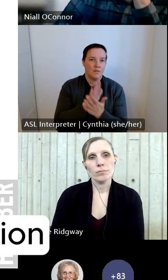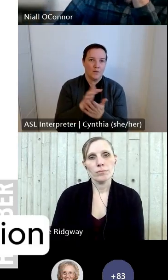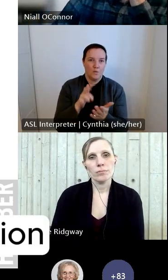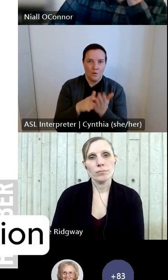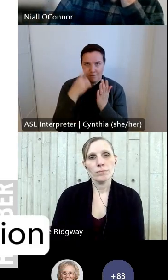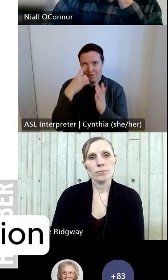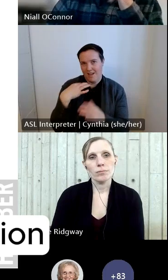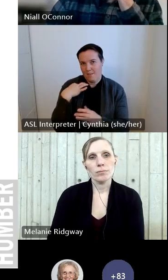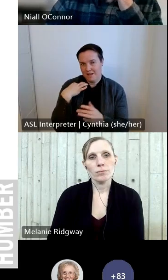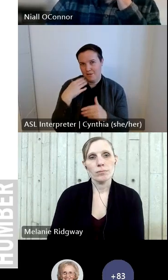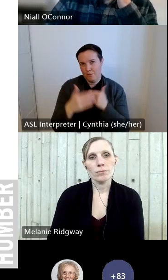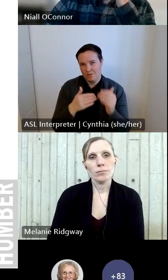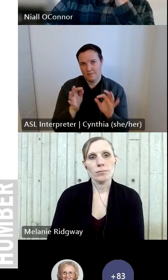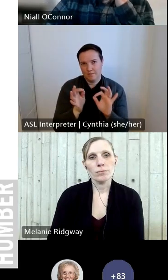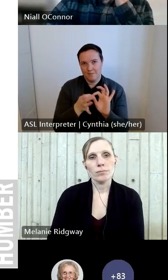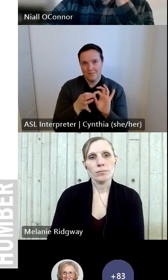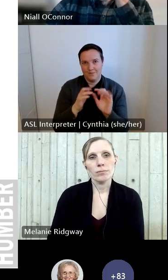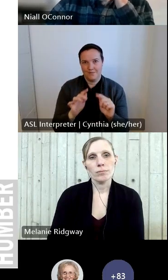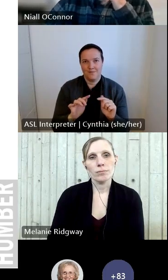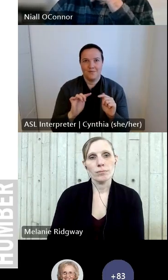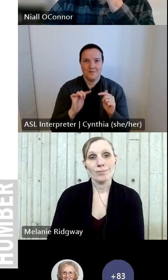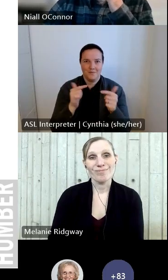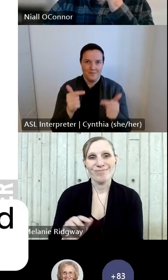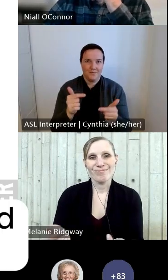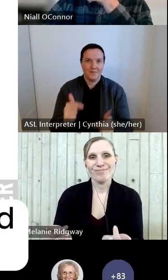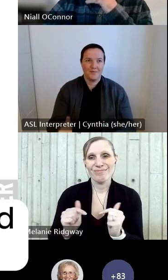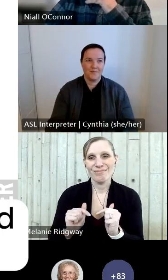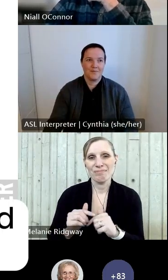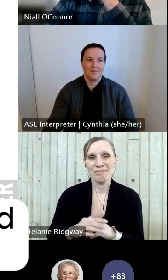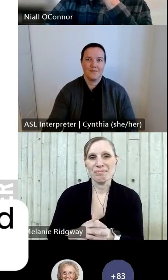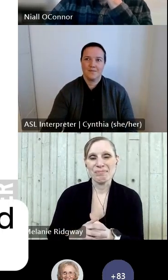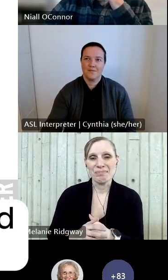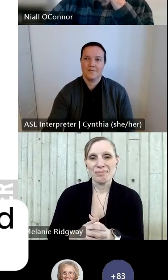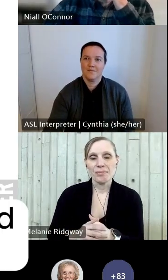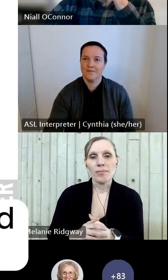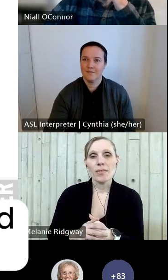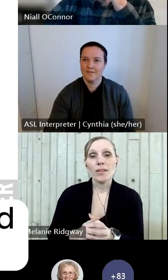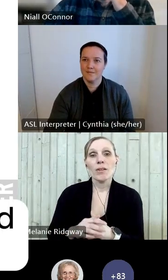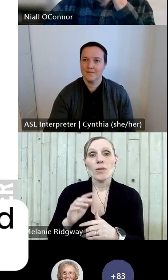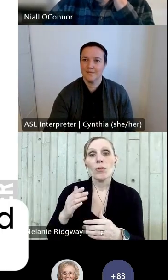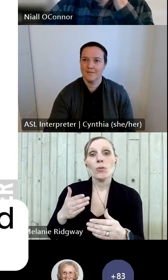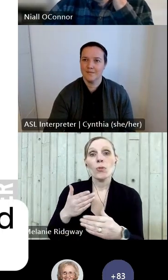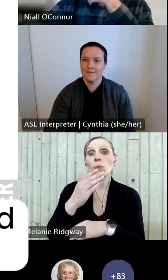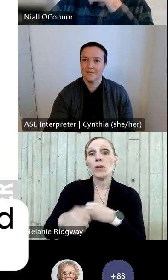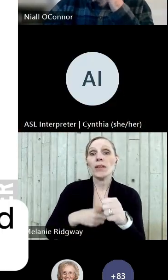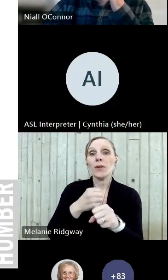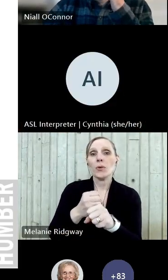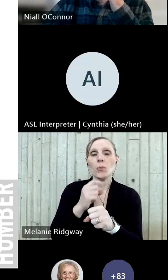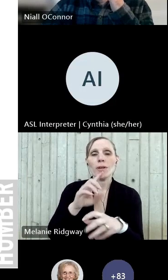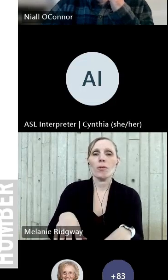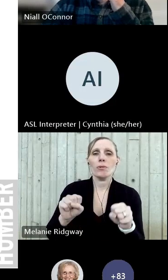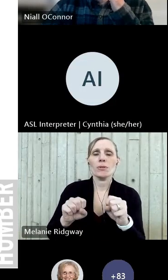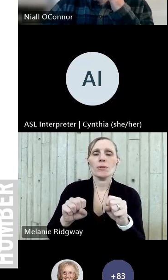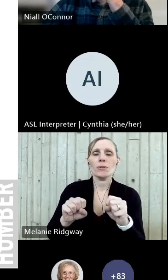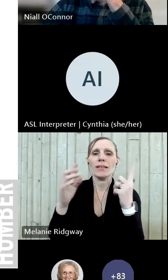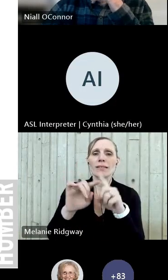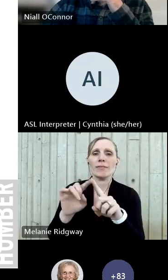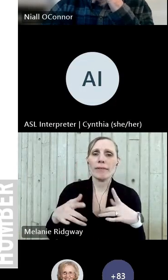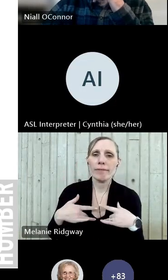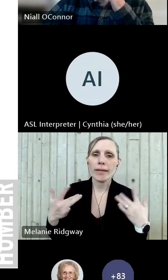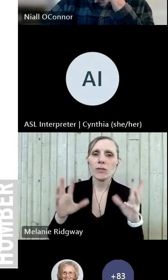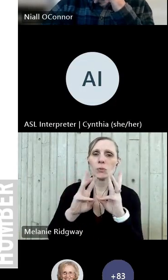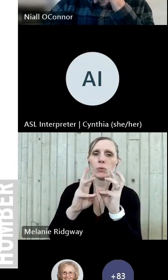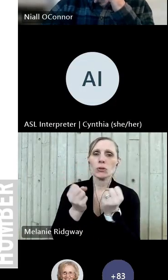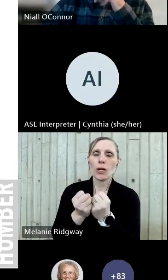for the applications. Throughout the school year, we have a lot of networking events and workshops specifically